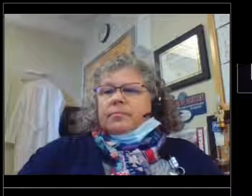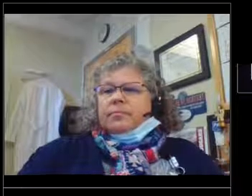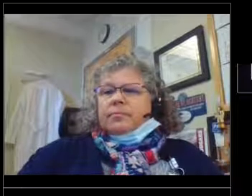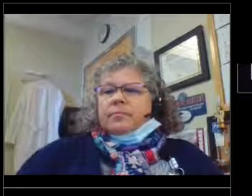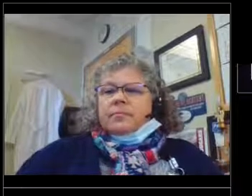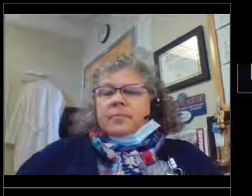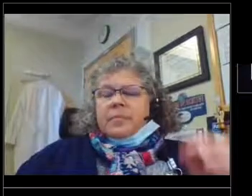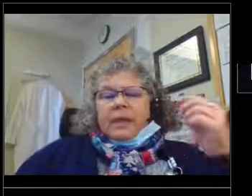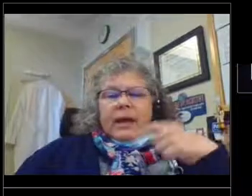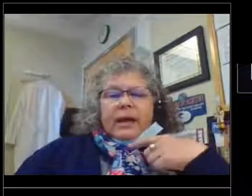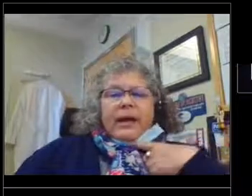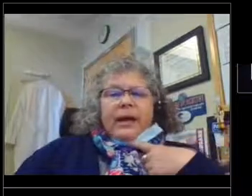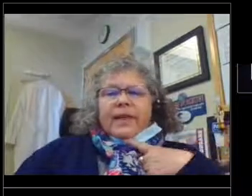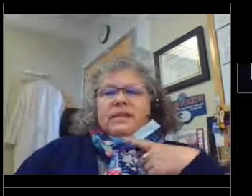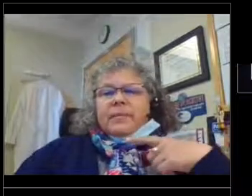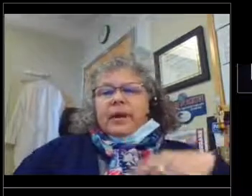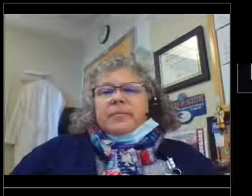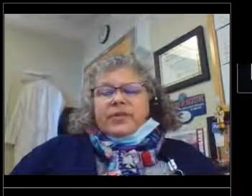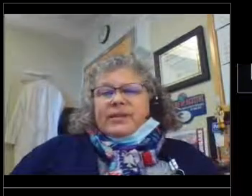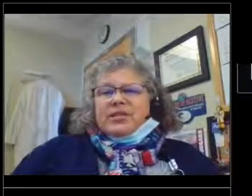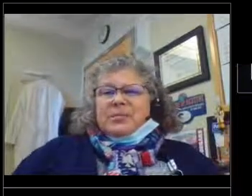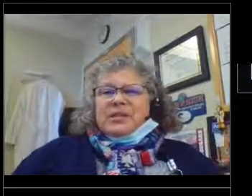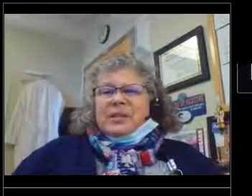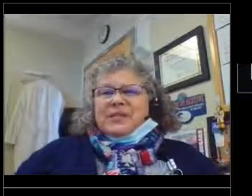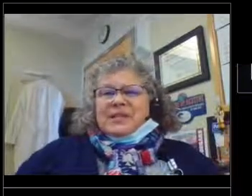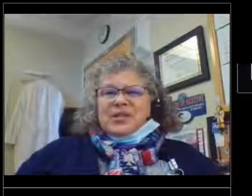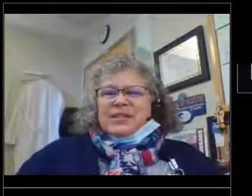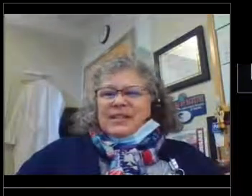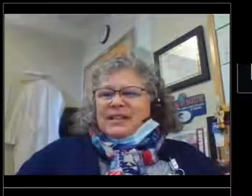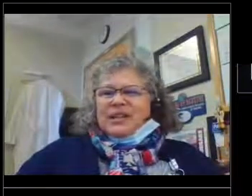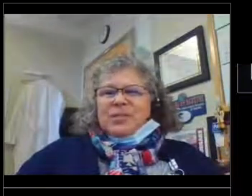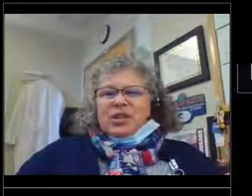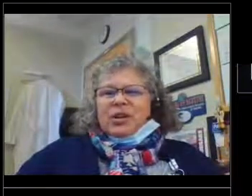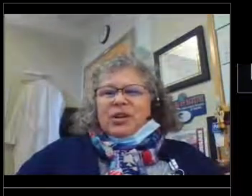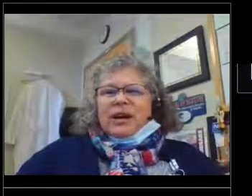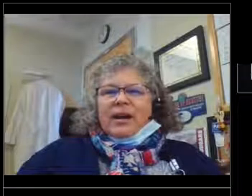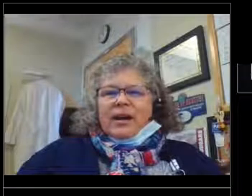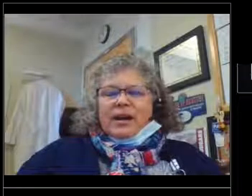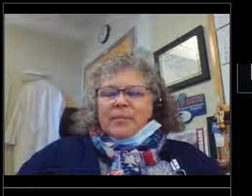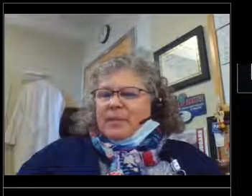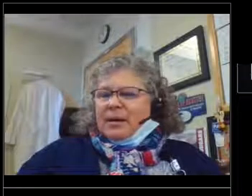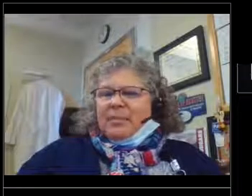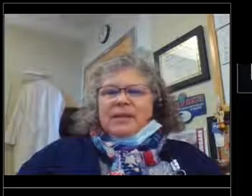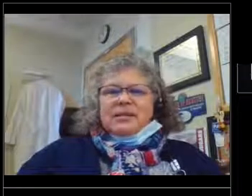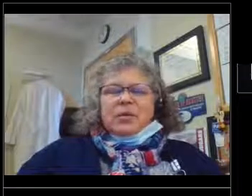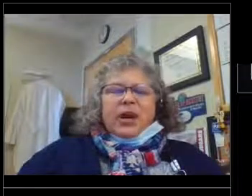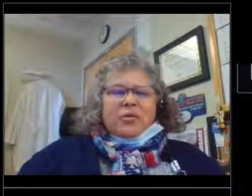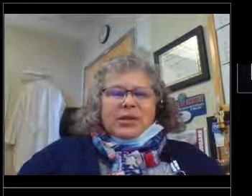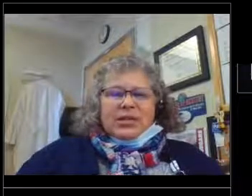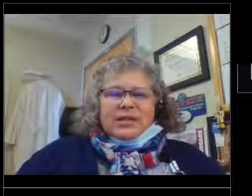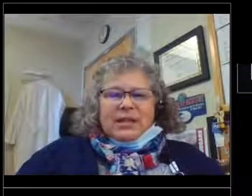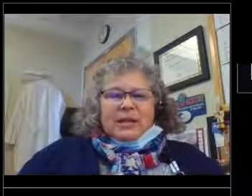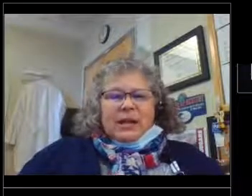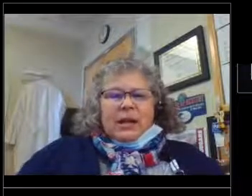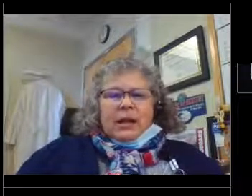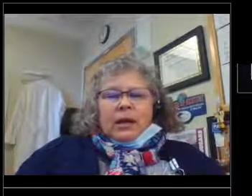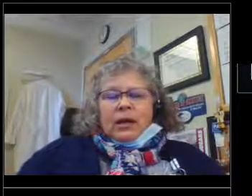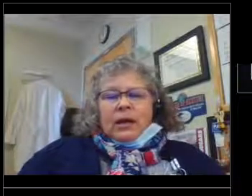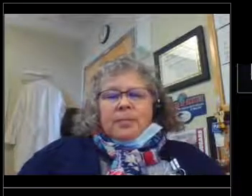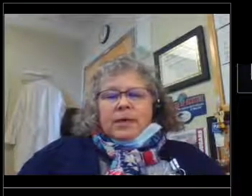about that one? Yeah, thanks. My name is Teresa Schroeder. I'm a physician assistant commissioner. I am in Spokane,